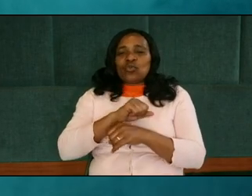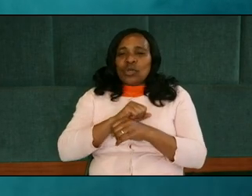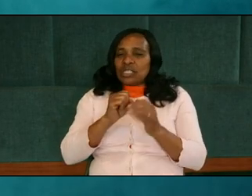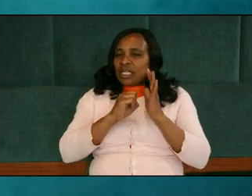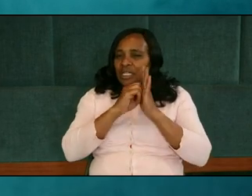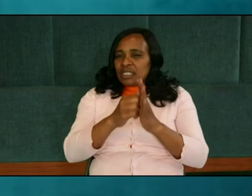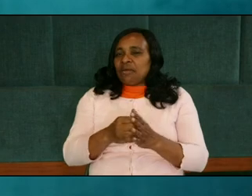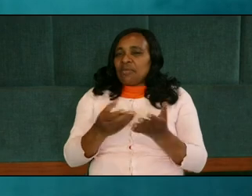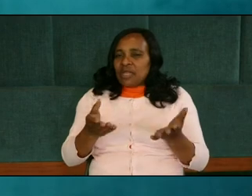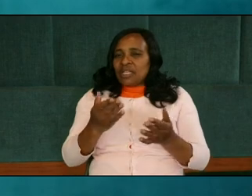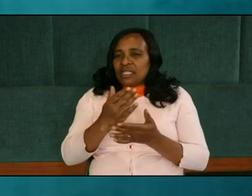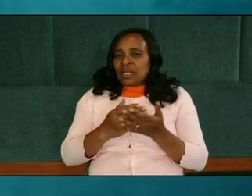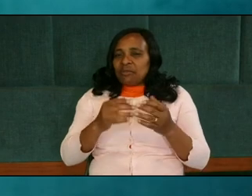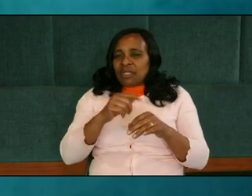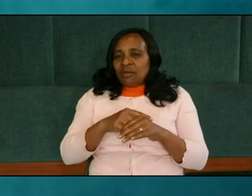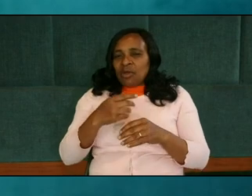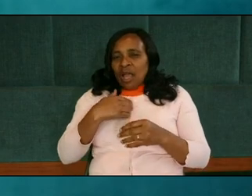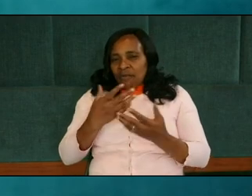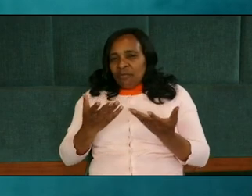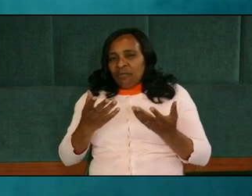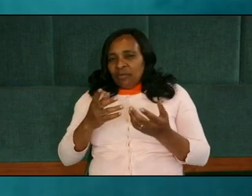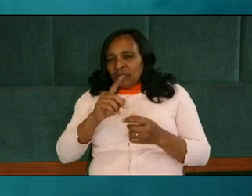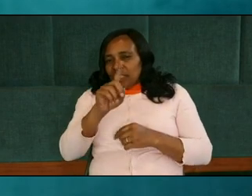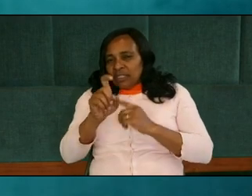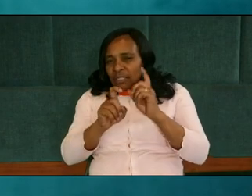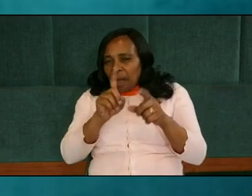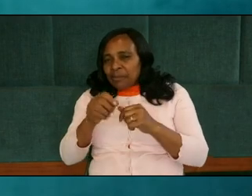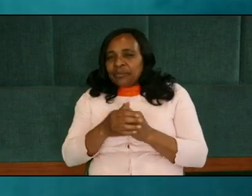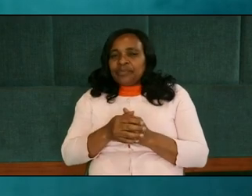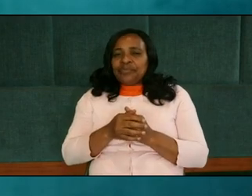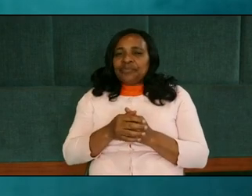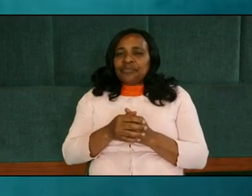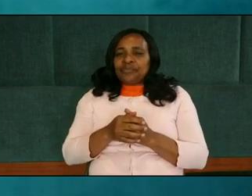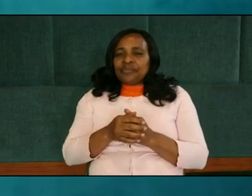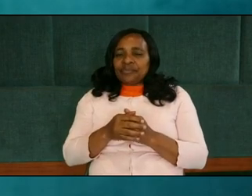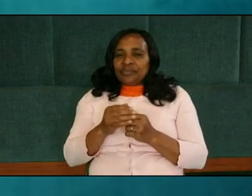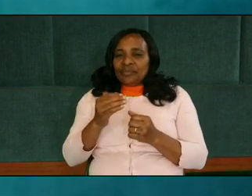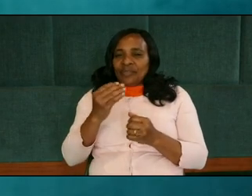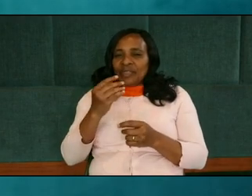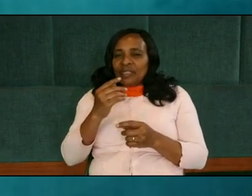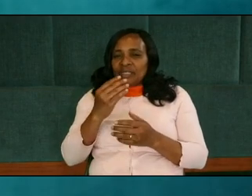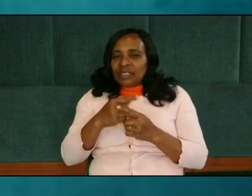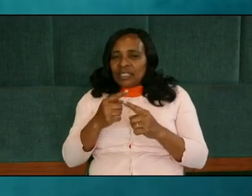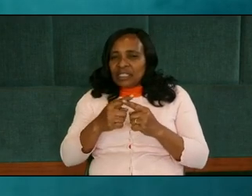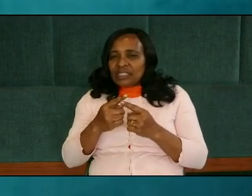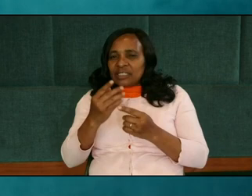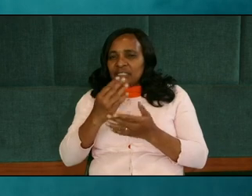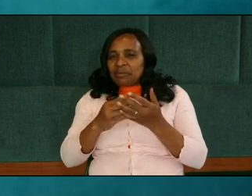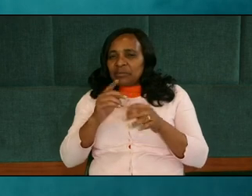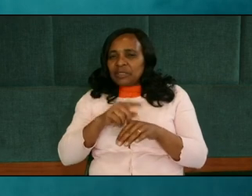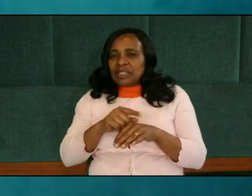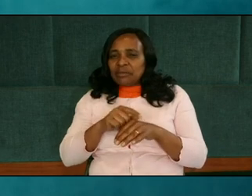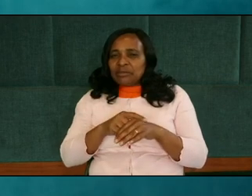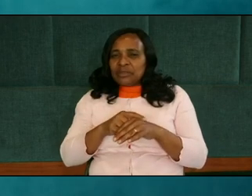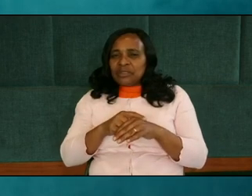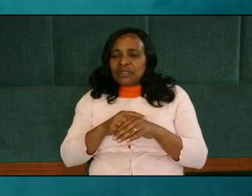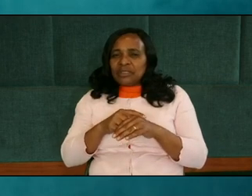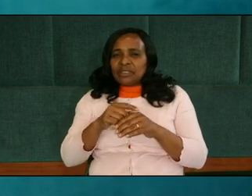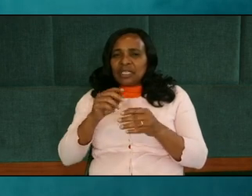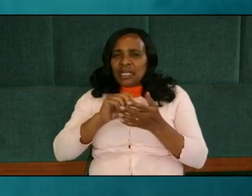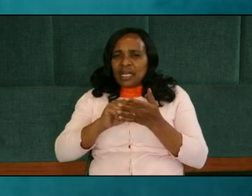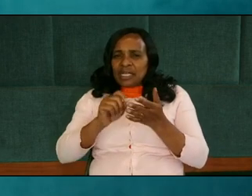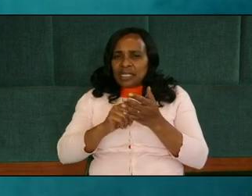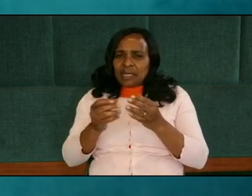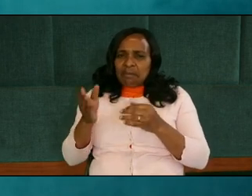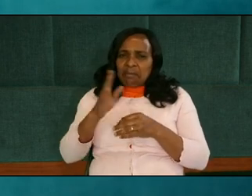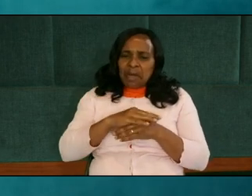yeah? Sometimes you have a test, and usually sometimes I'm not the only one who's rushing back and forth